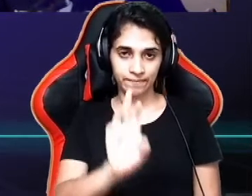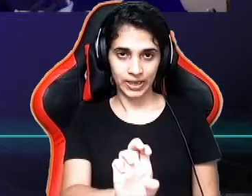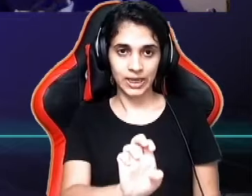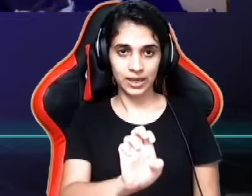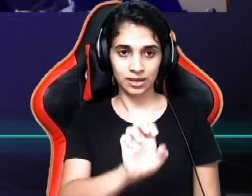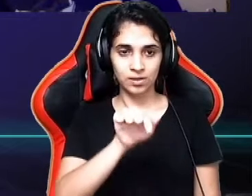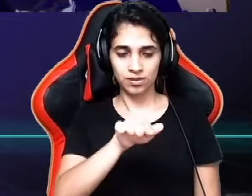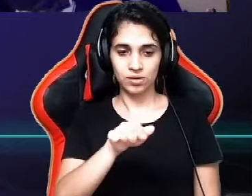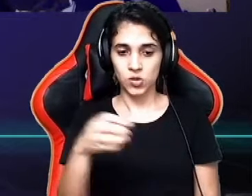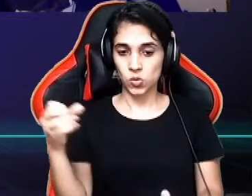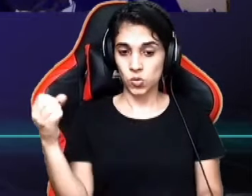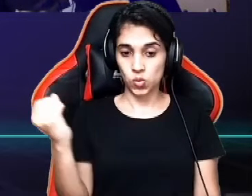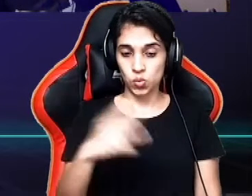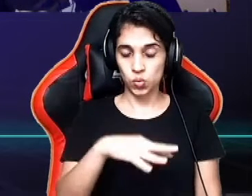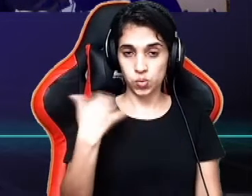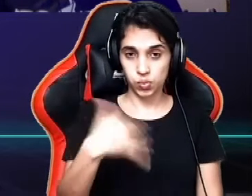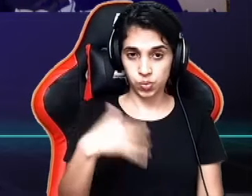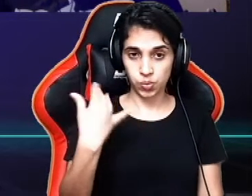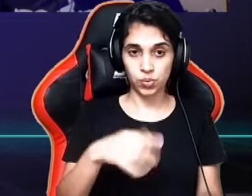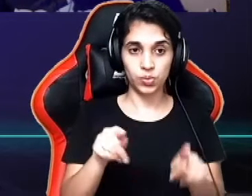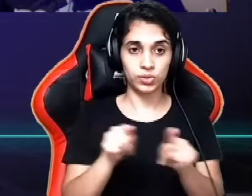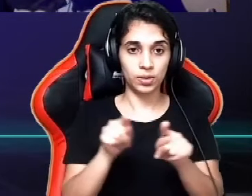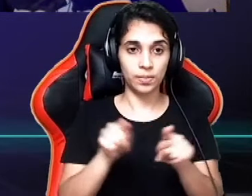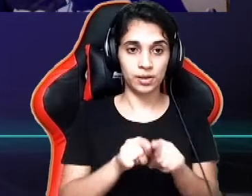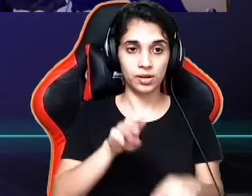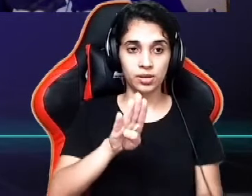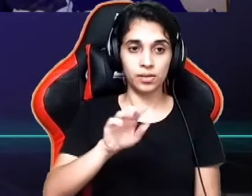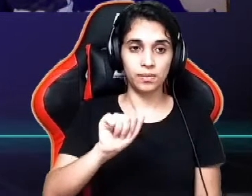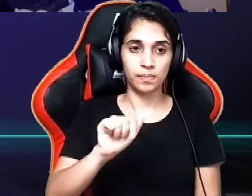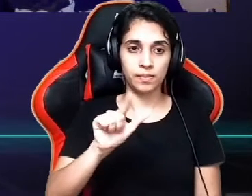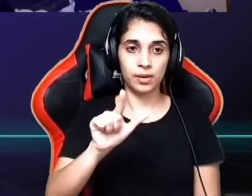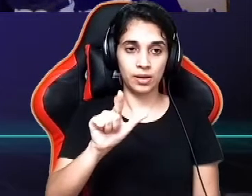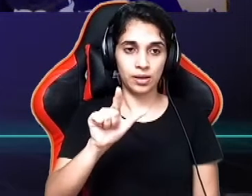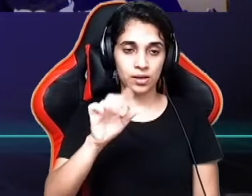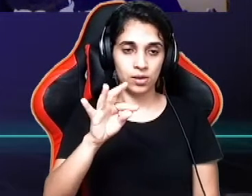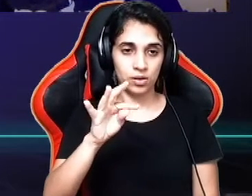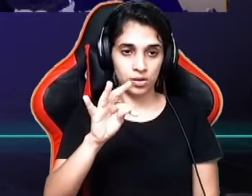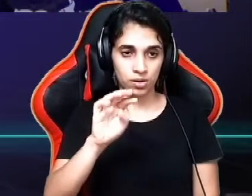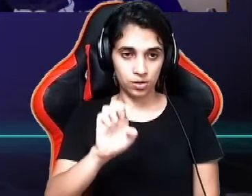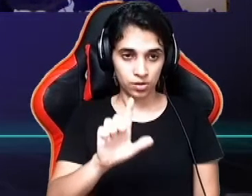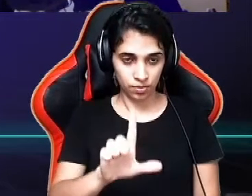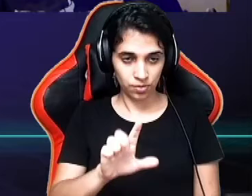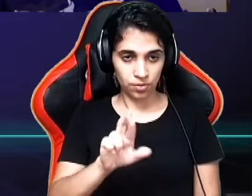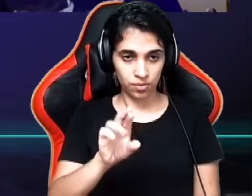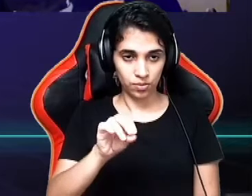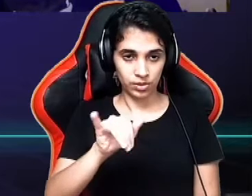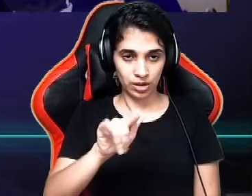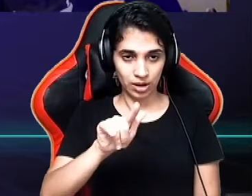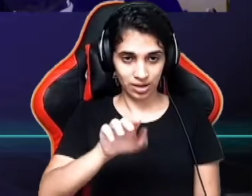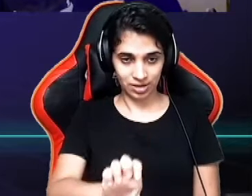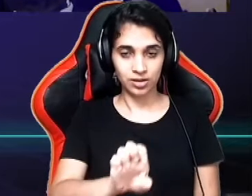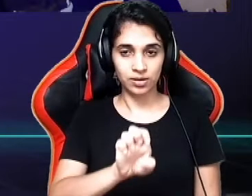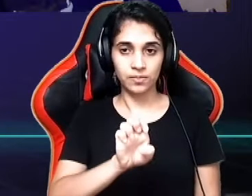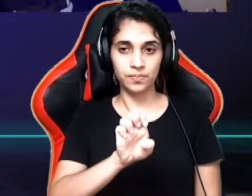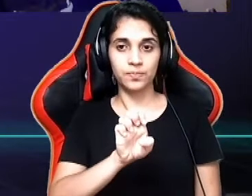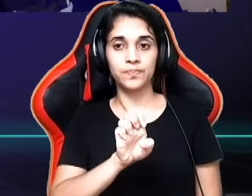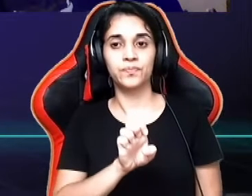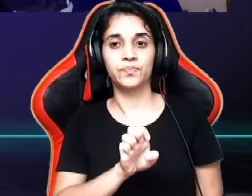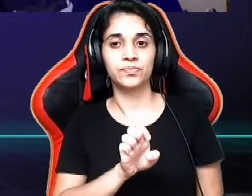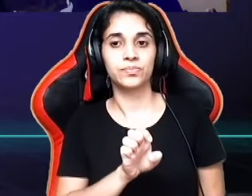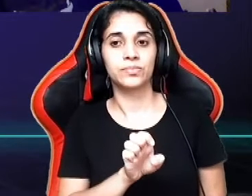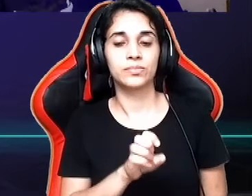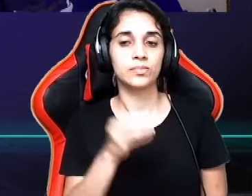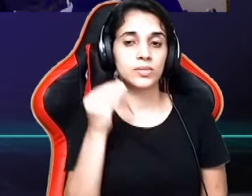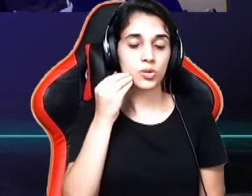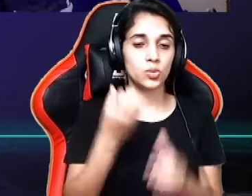organization, mobile streaming, battle royale, and we saw the success of that genre and that